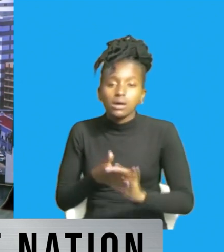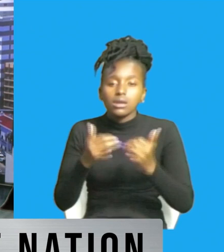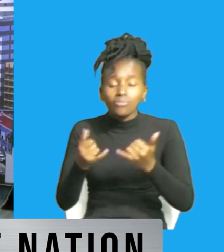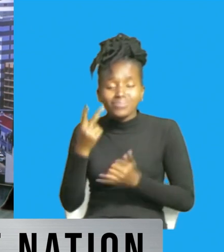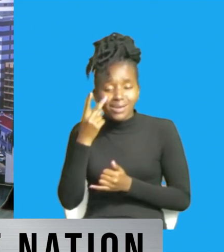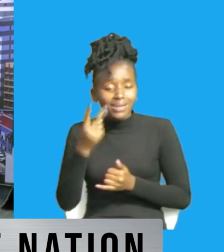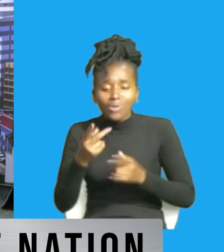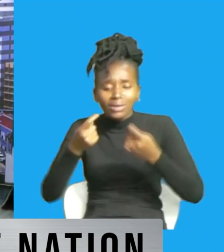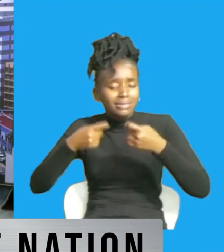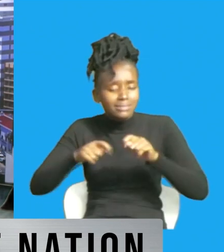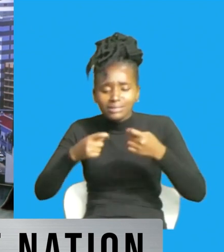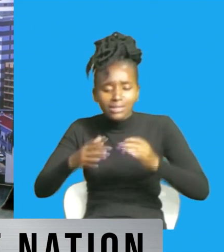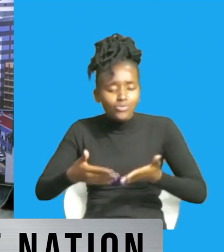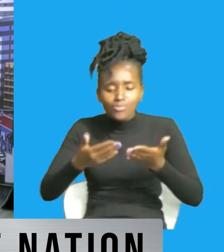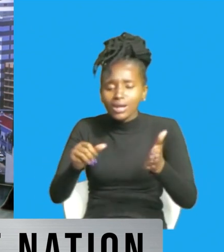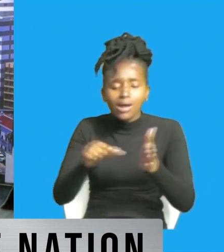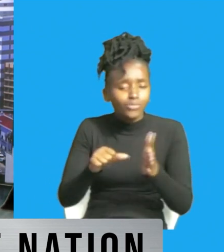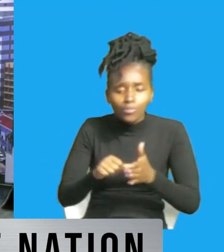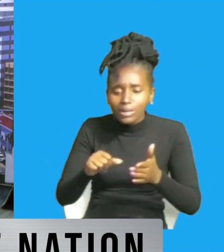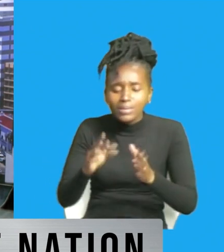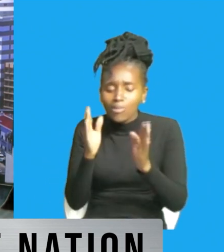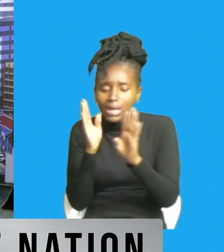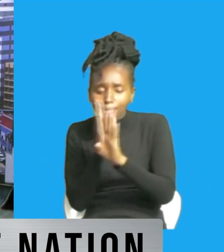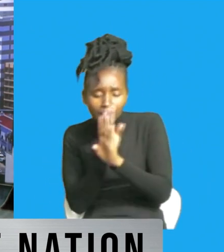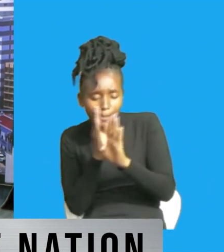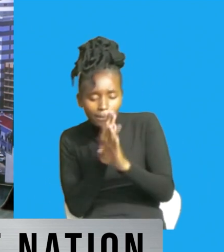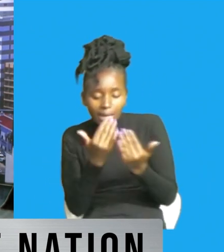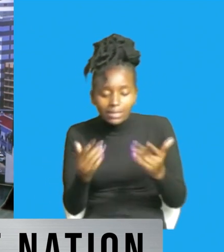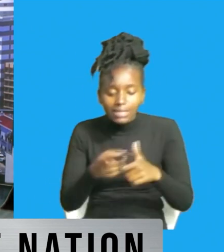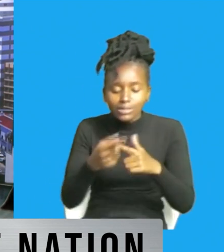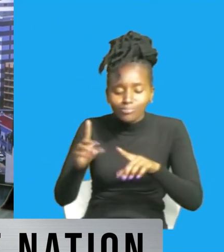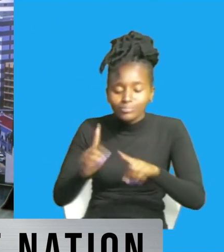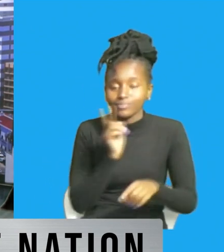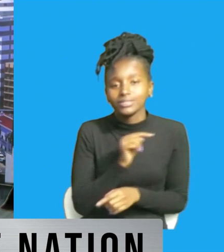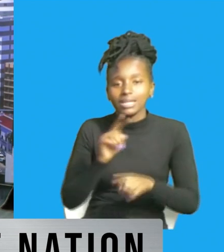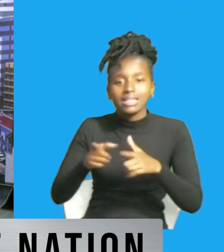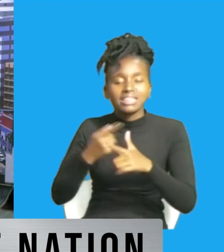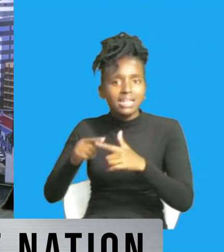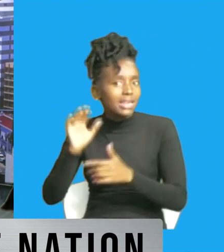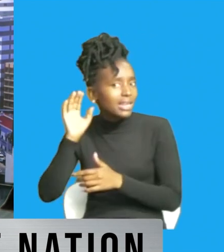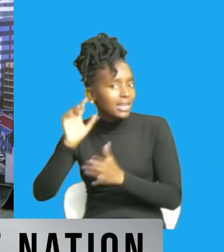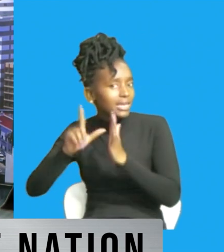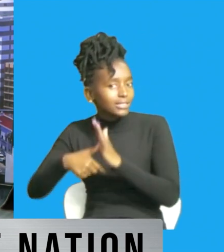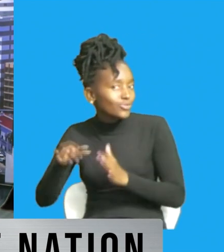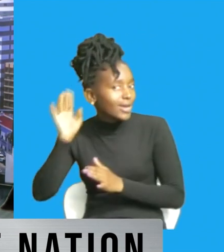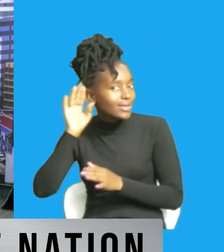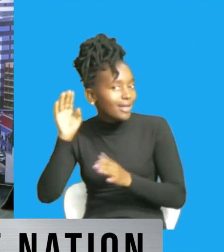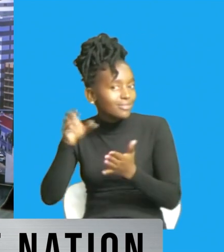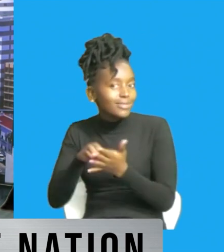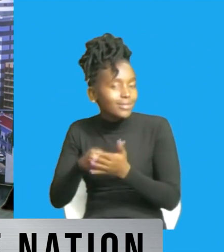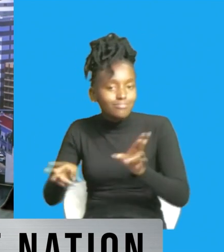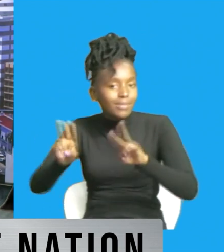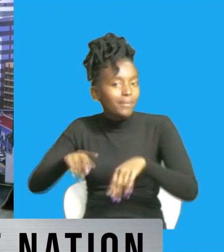country. Na ujui imefanyika sangapi, imefanyika wapi. That is what we don't want to happen, and we hope that that will not be the case.